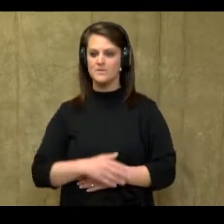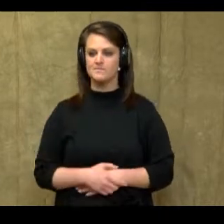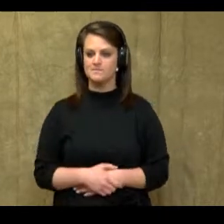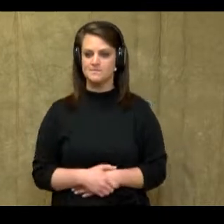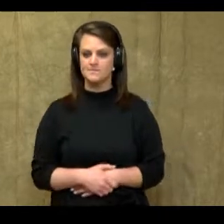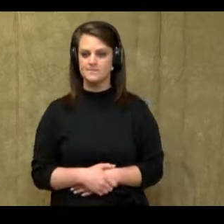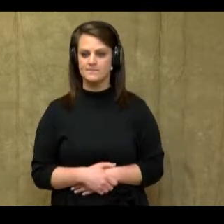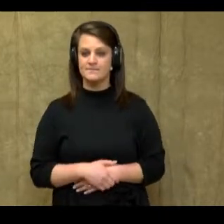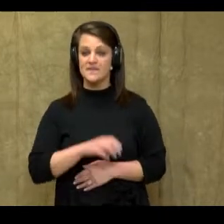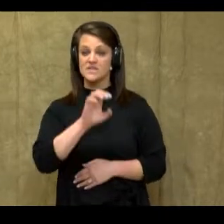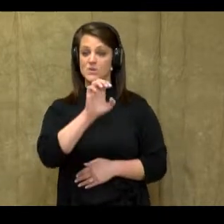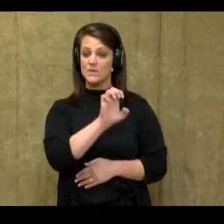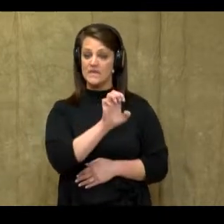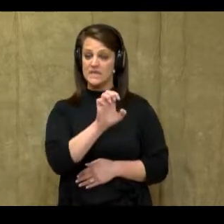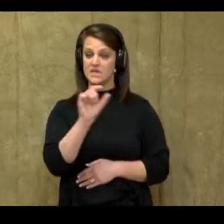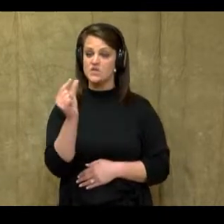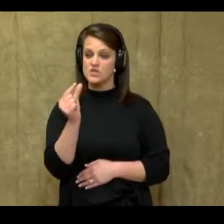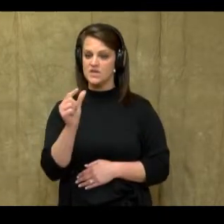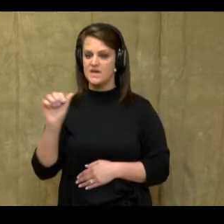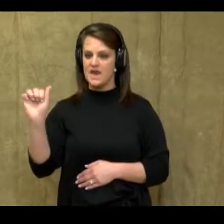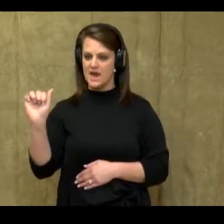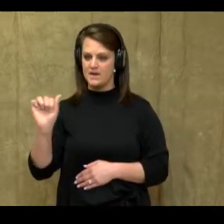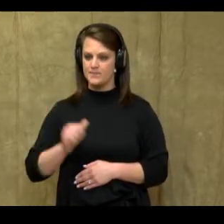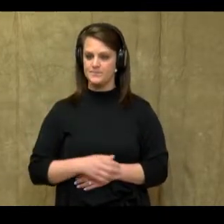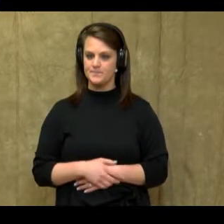pitches E, G, and A.